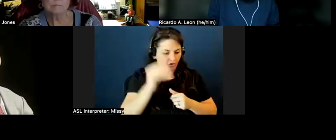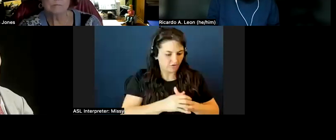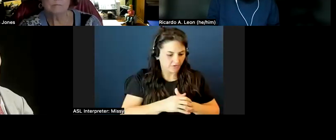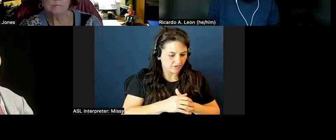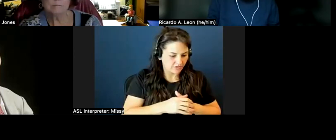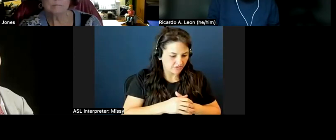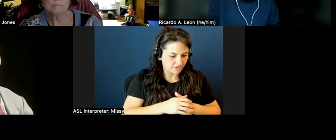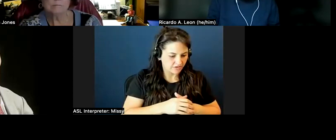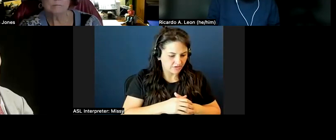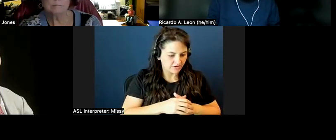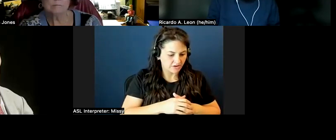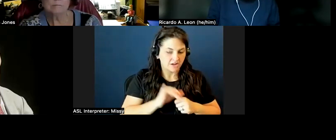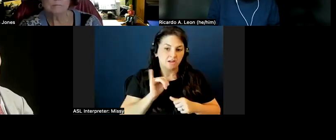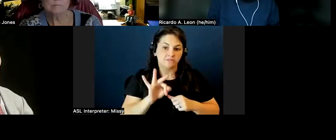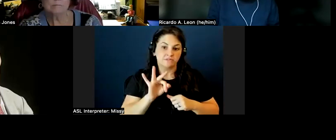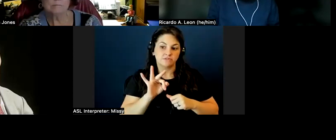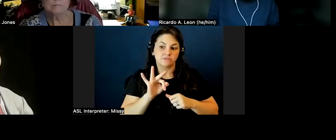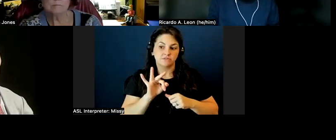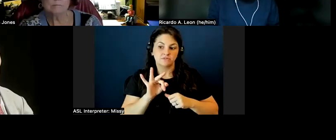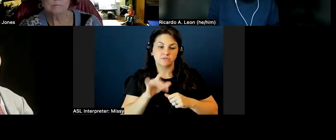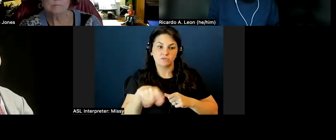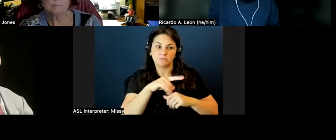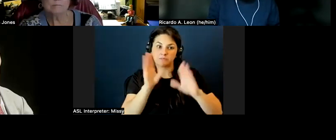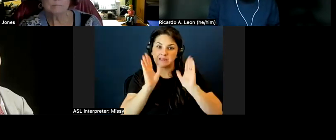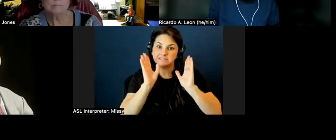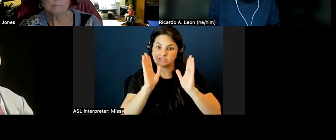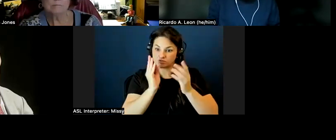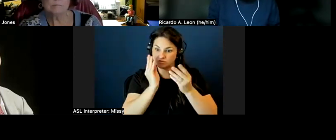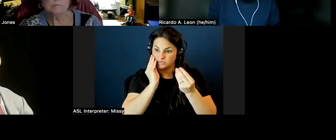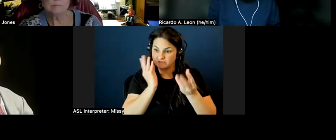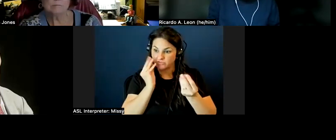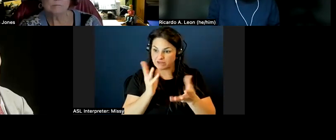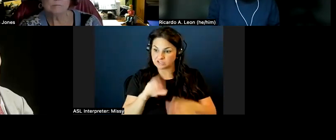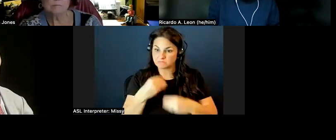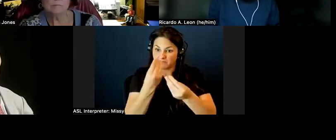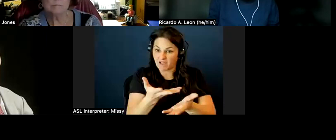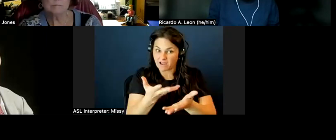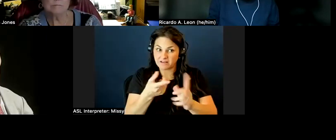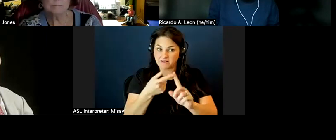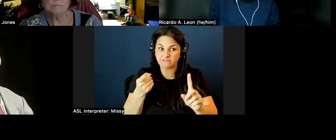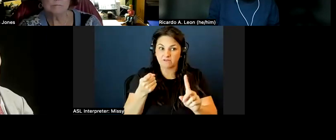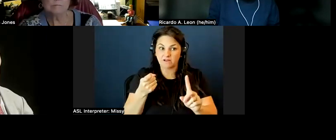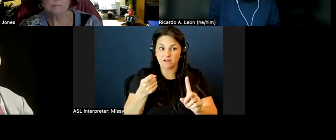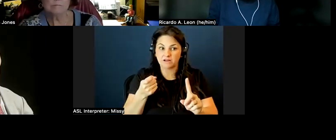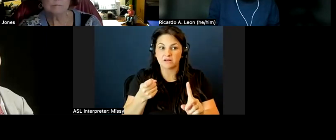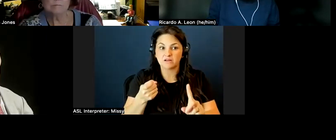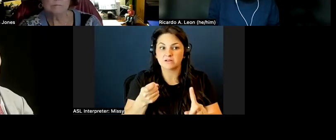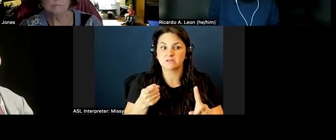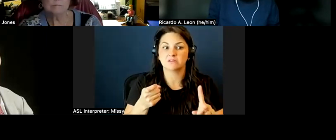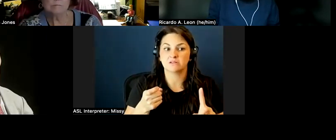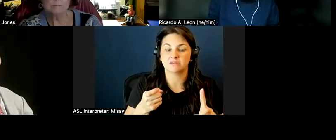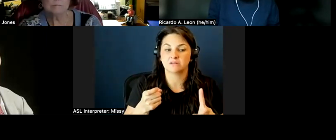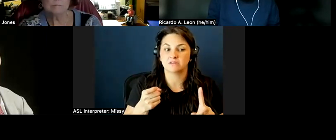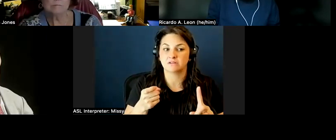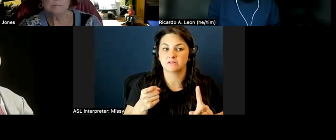to the information that's provided from an organization called Deaf Space,